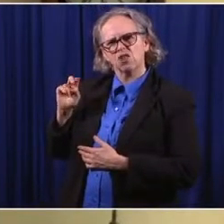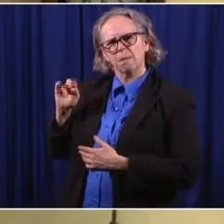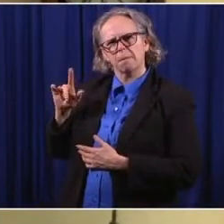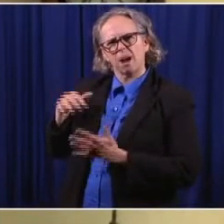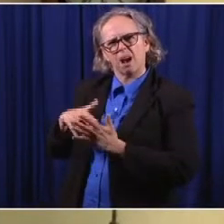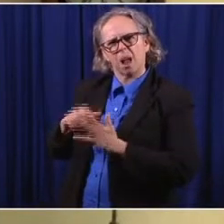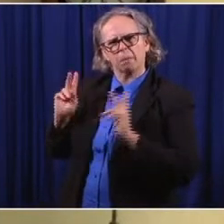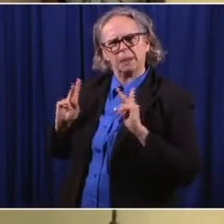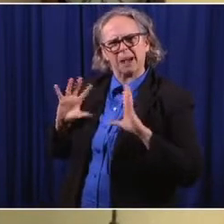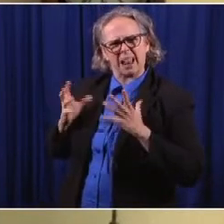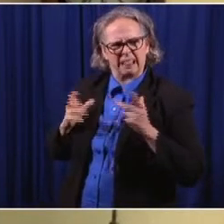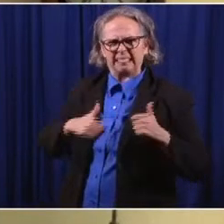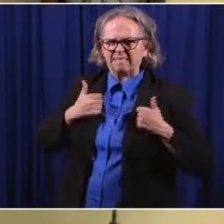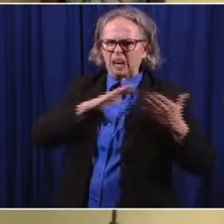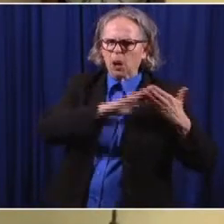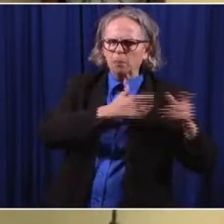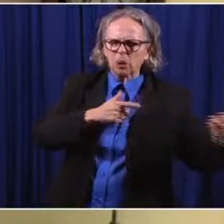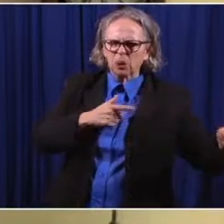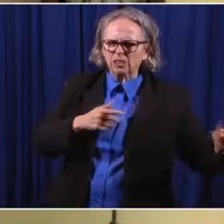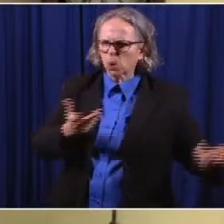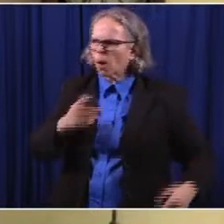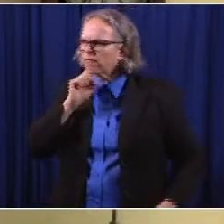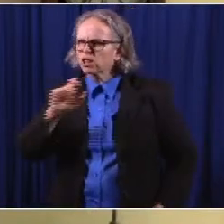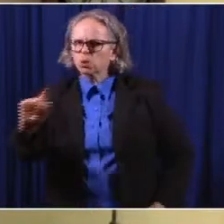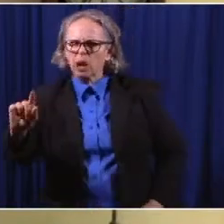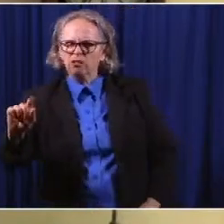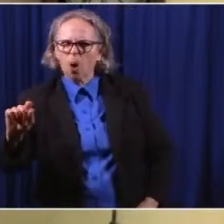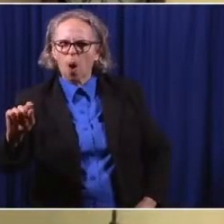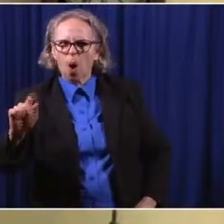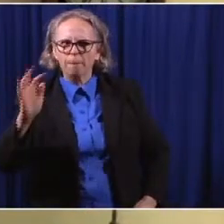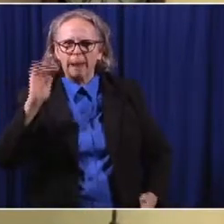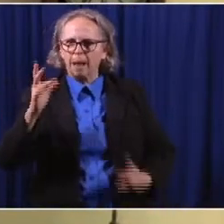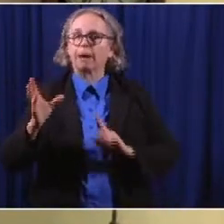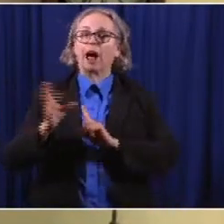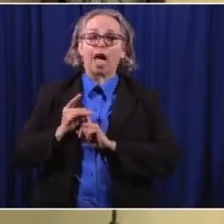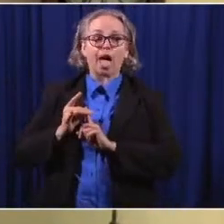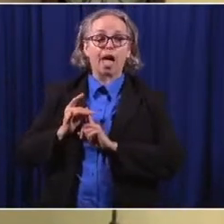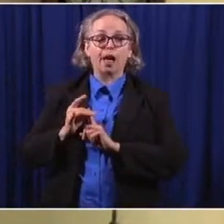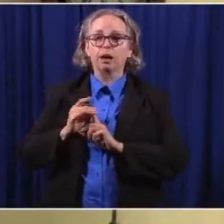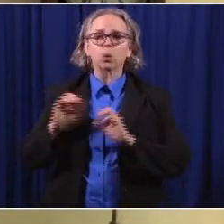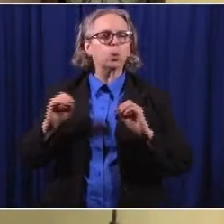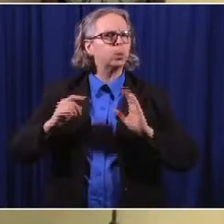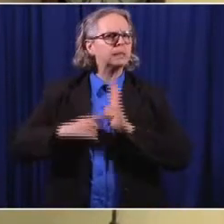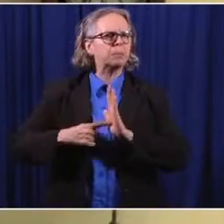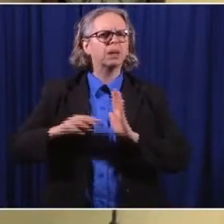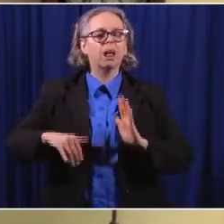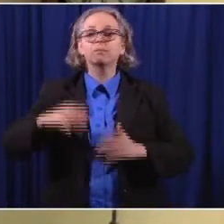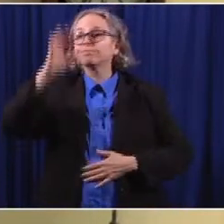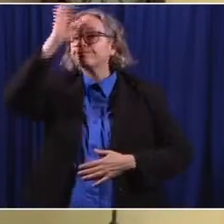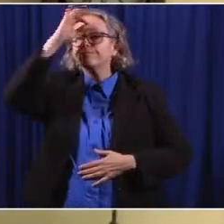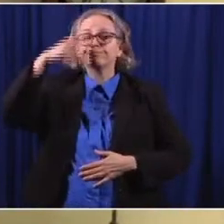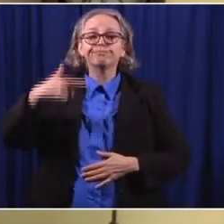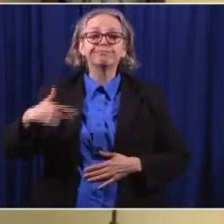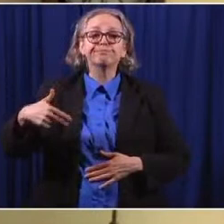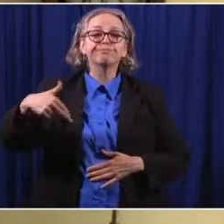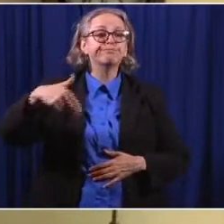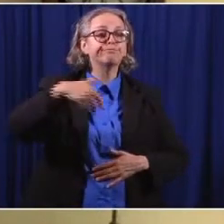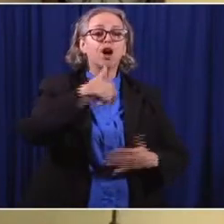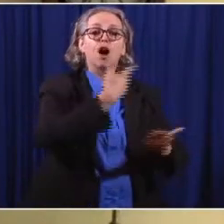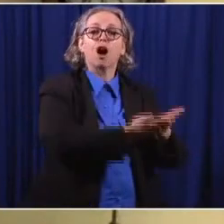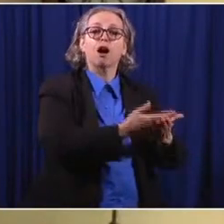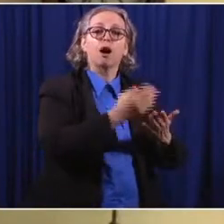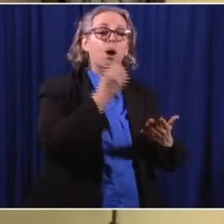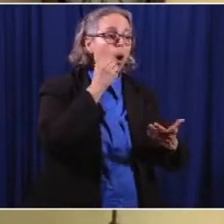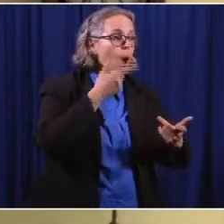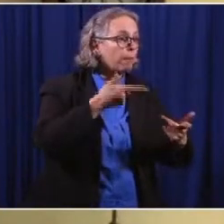have not have any symptoms, but then somebody else gets it from them. So it's kind of the rebound